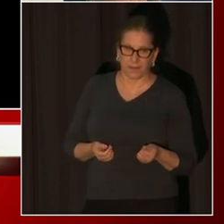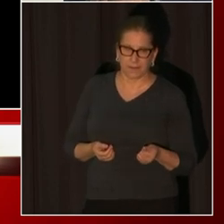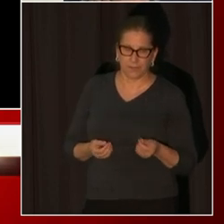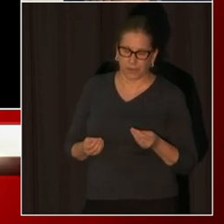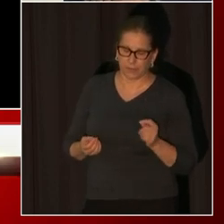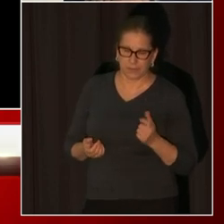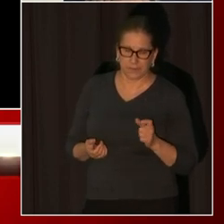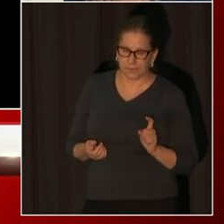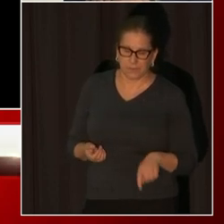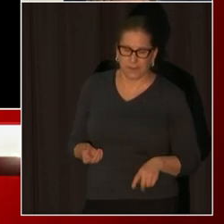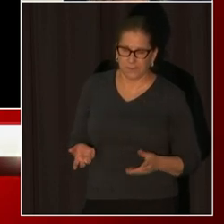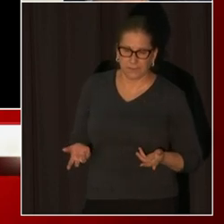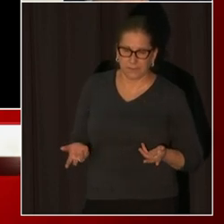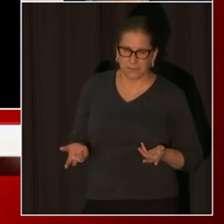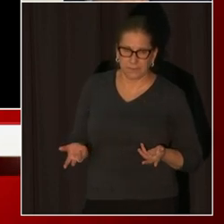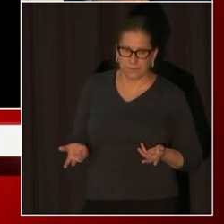the